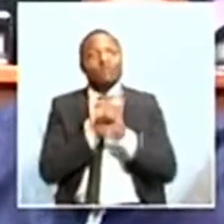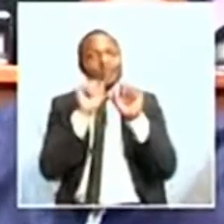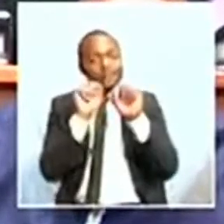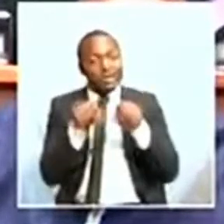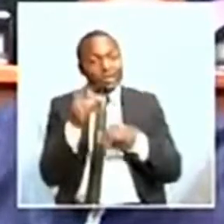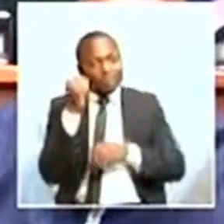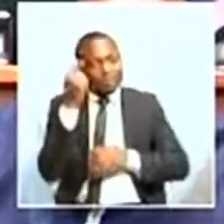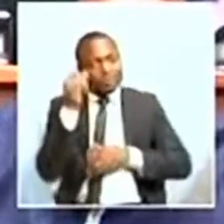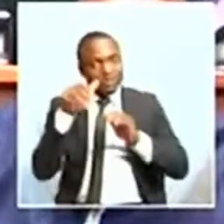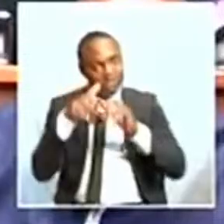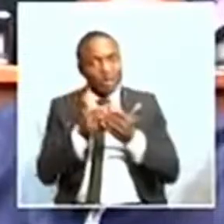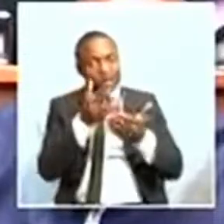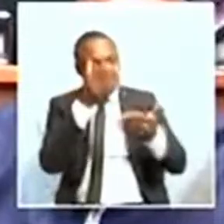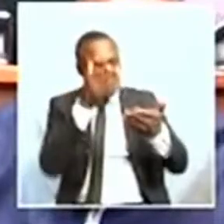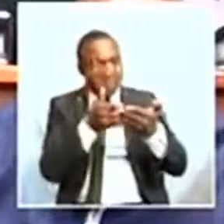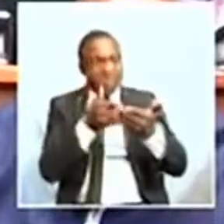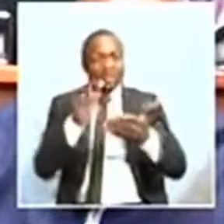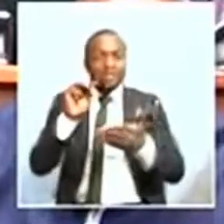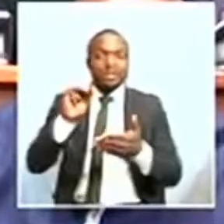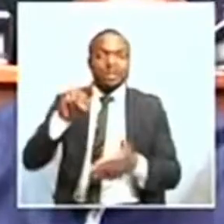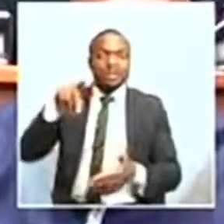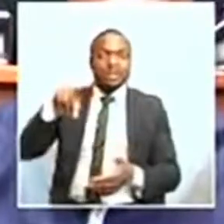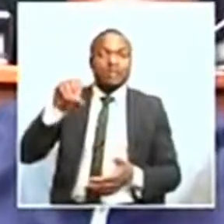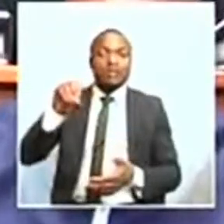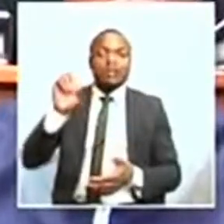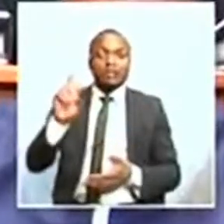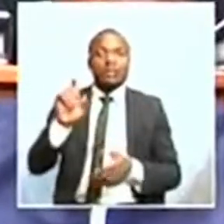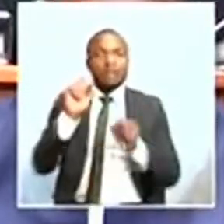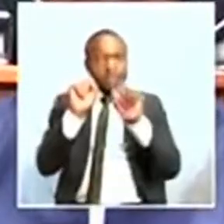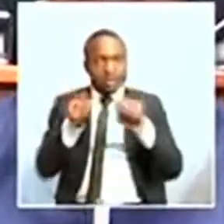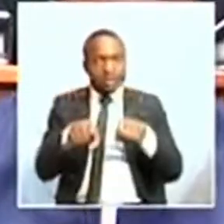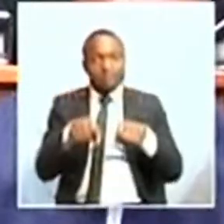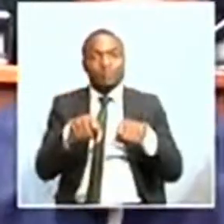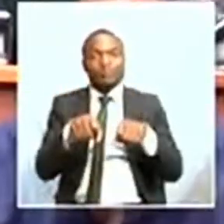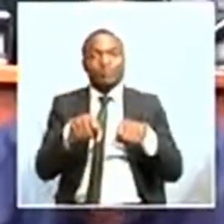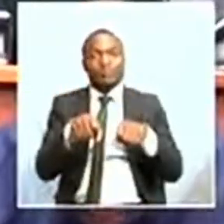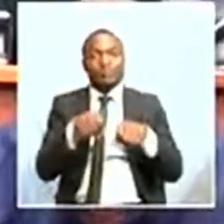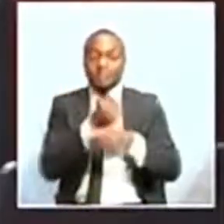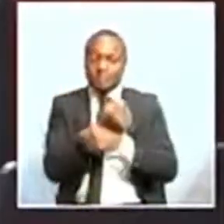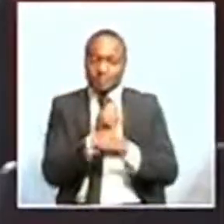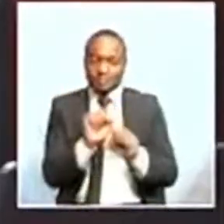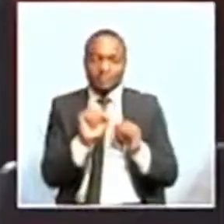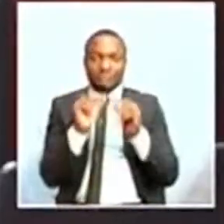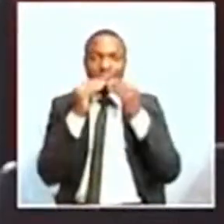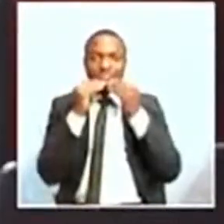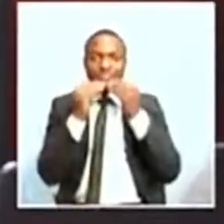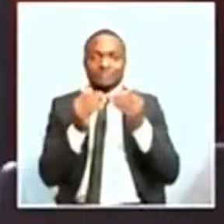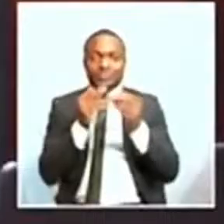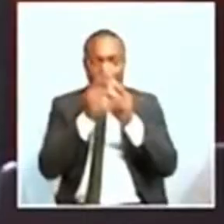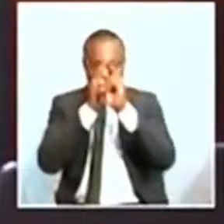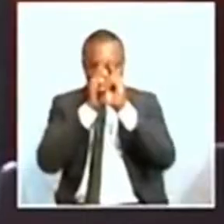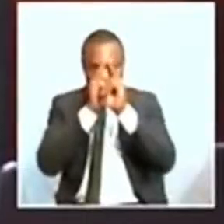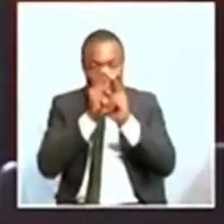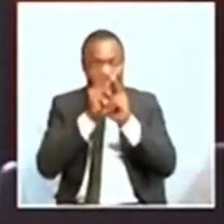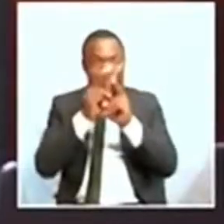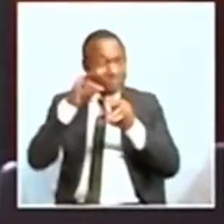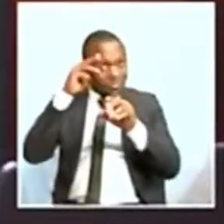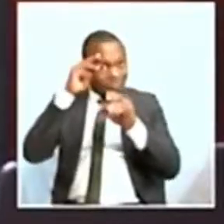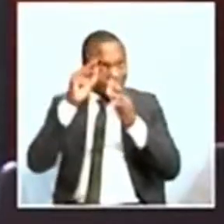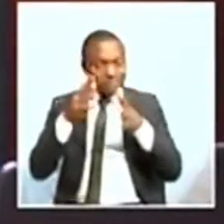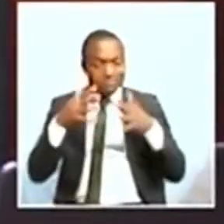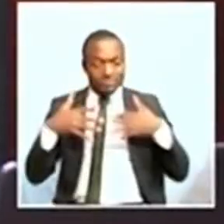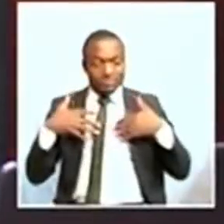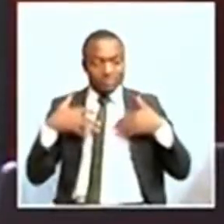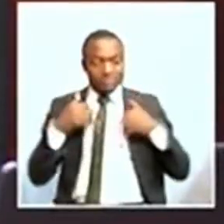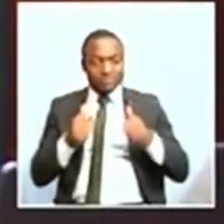understand how this mpox can be contracted? Thank you, Madam Speaker. Thank you. The Honorable Minister of